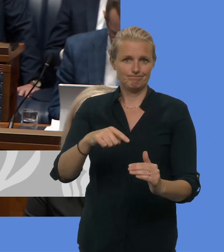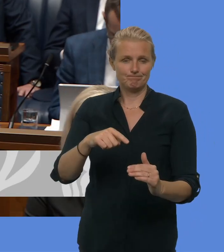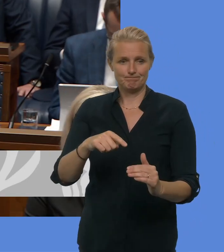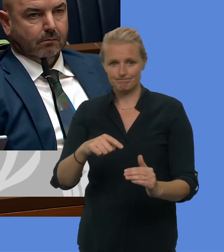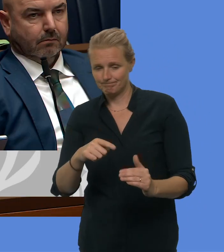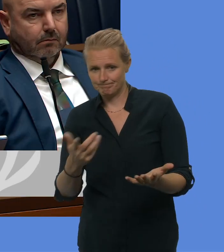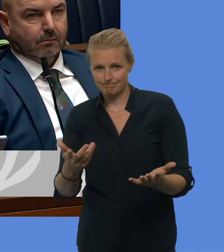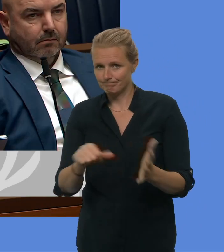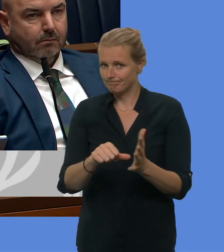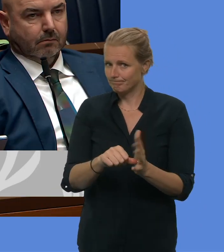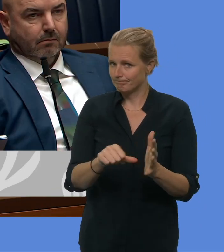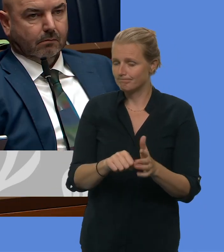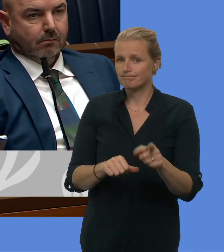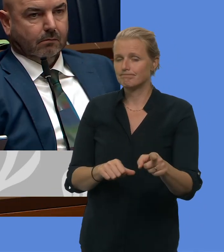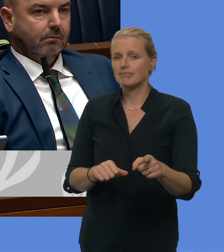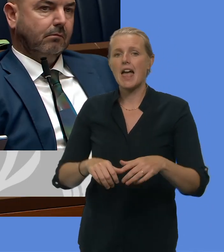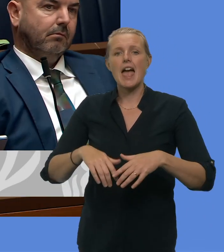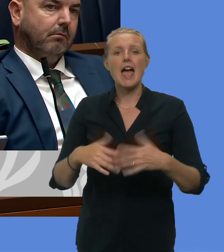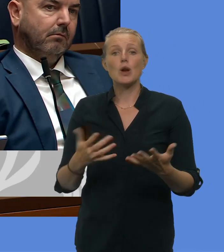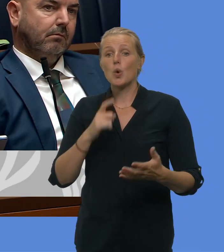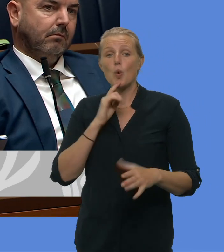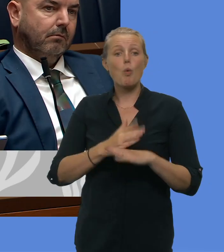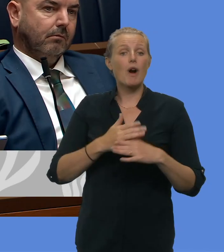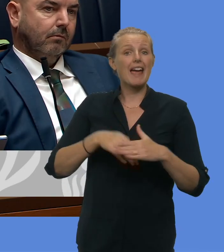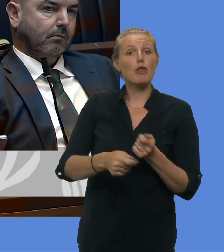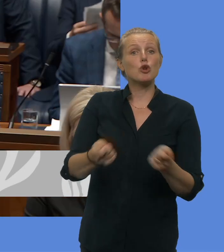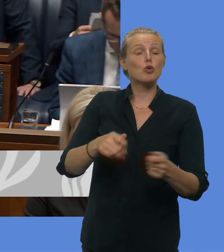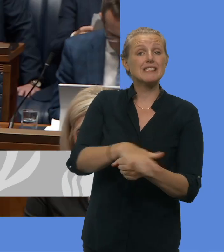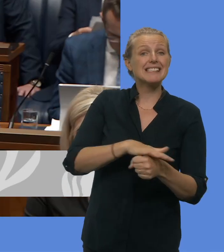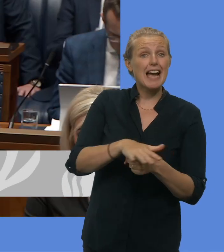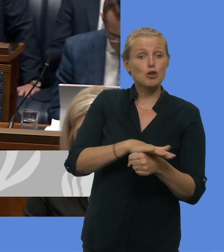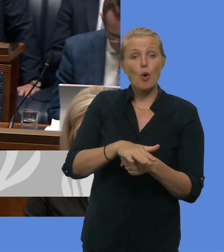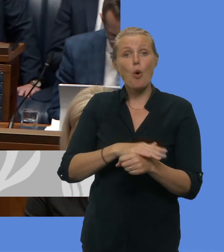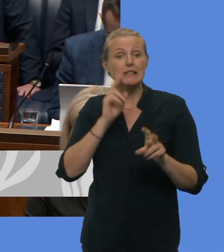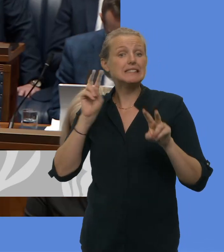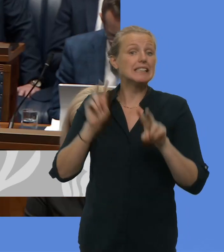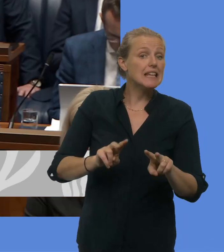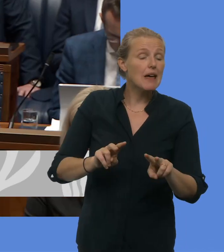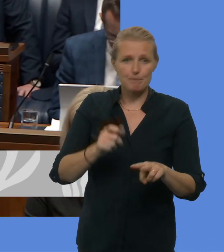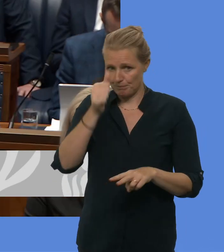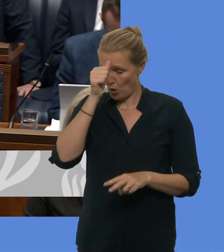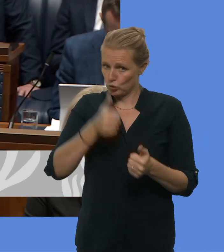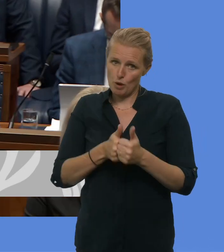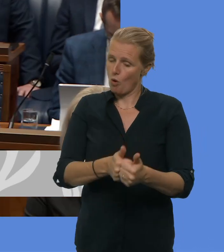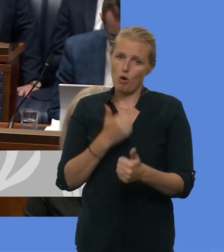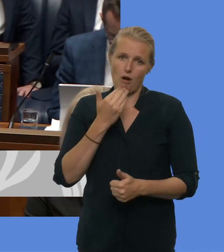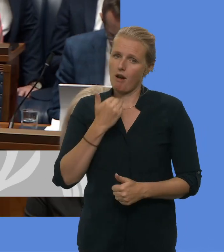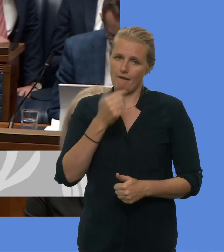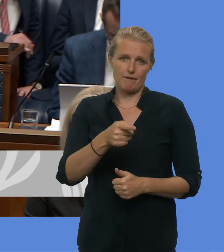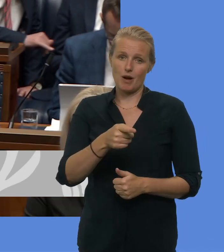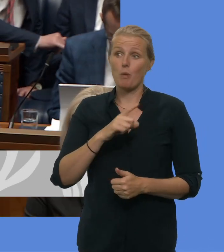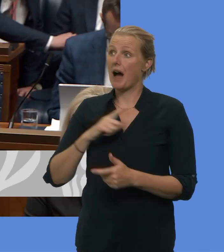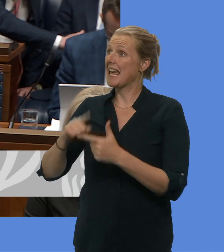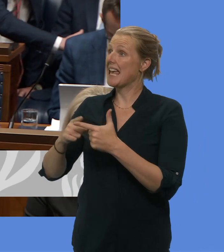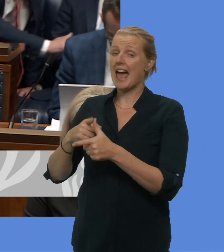schools. And for those who engage within the controlled sector, they will know that they do not receive the support that they should receive, because the